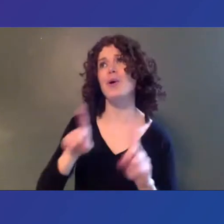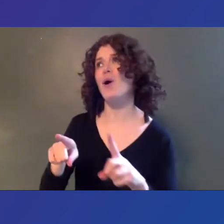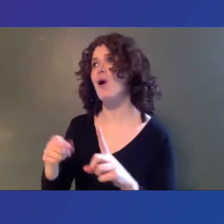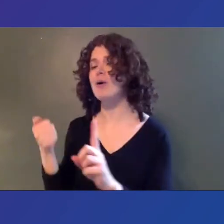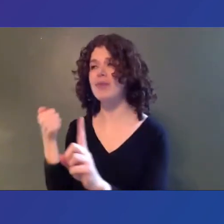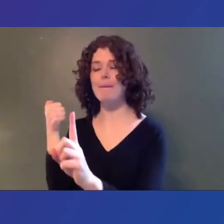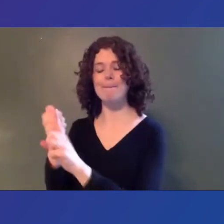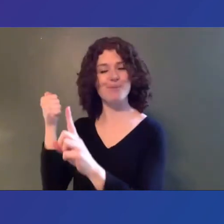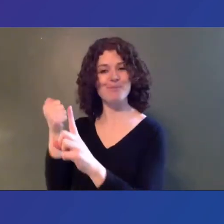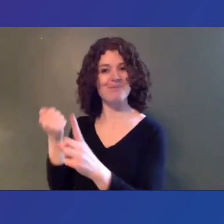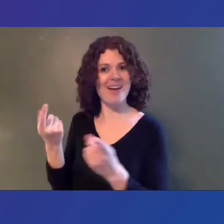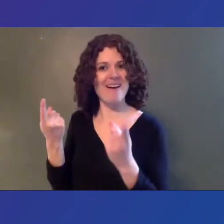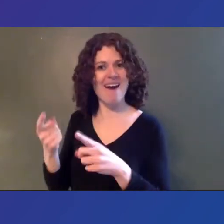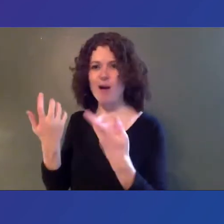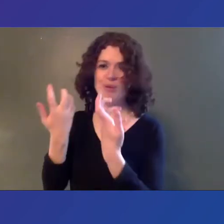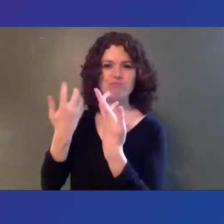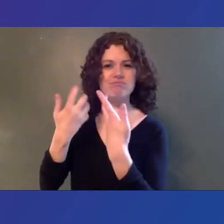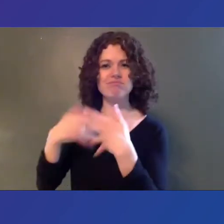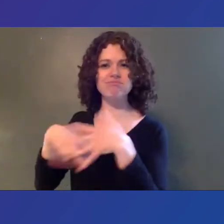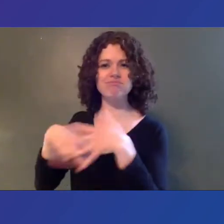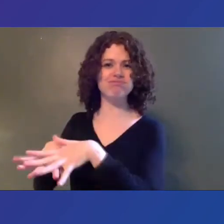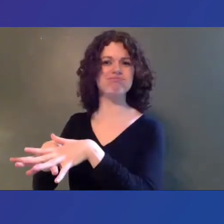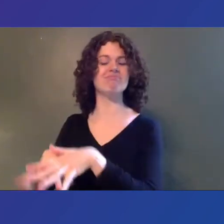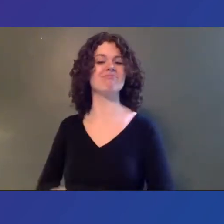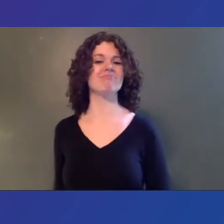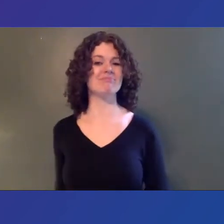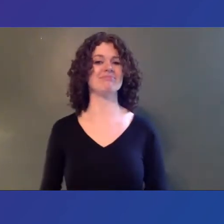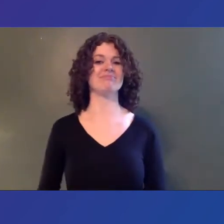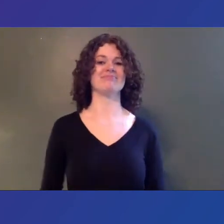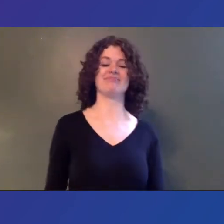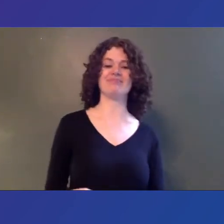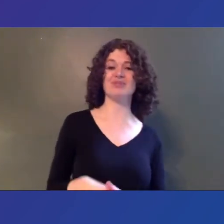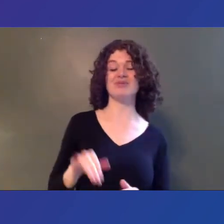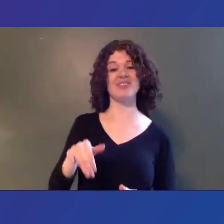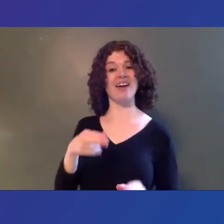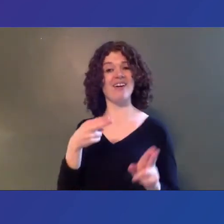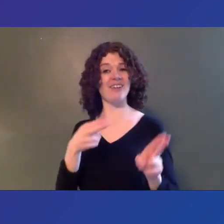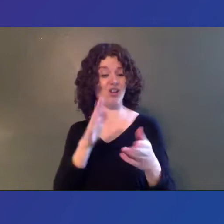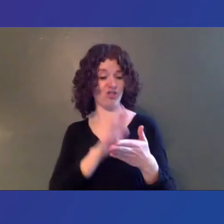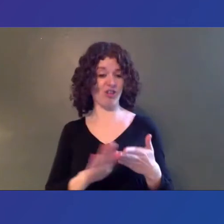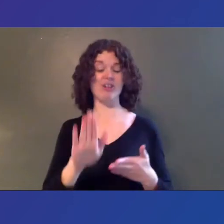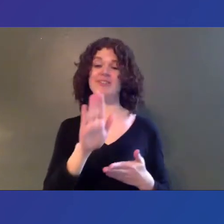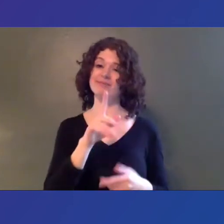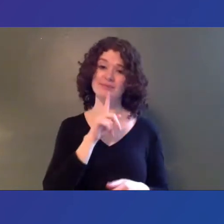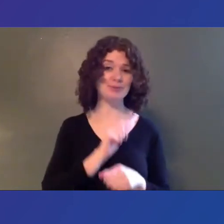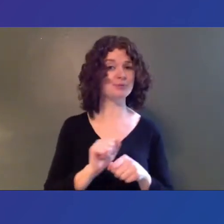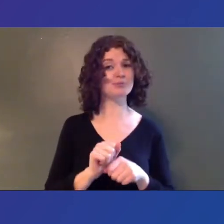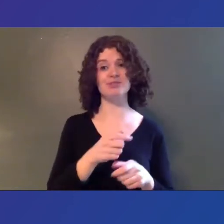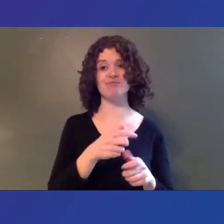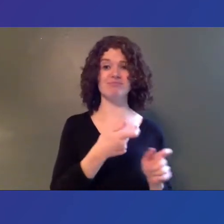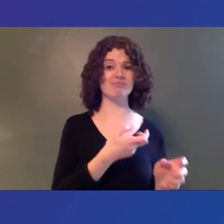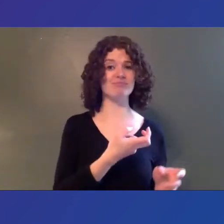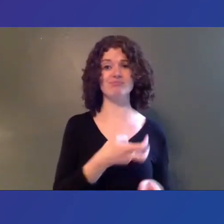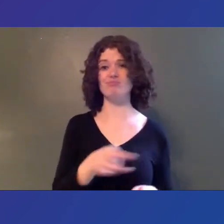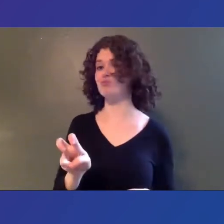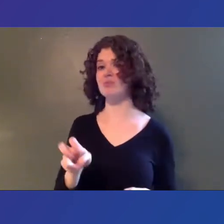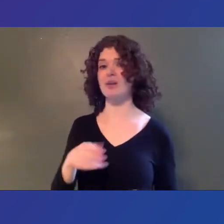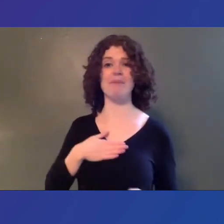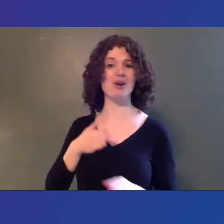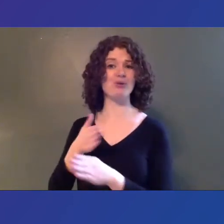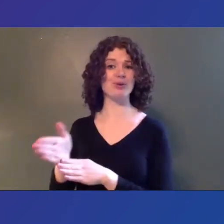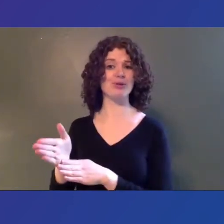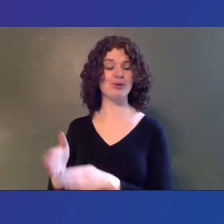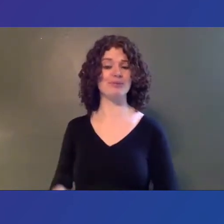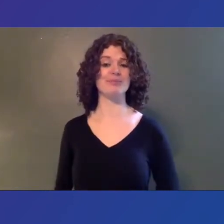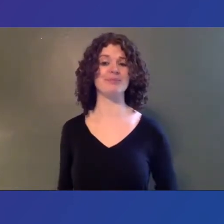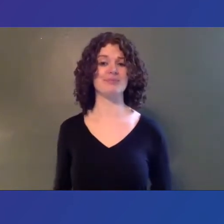brochure happened. And then that brochure, that's location, Hunter College, changed my professional career. So yeah. I even